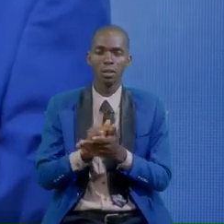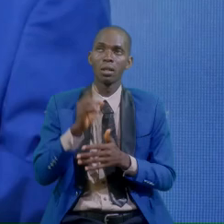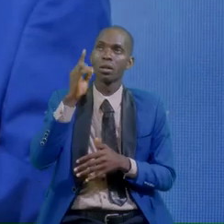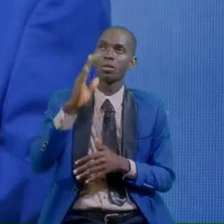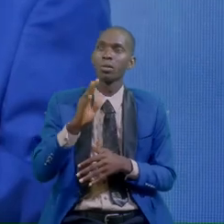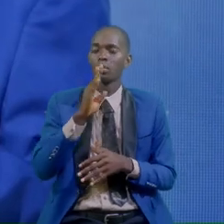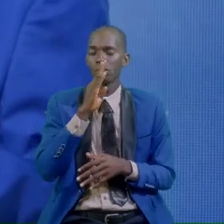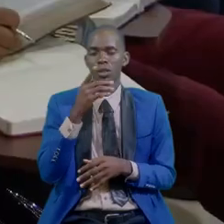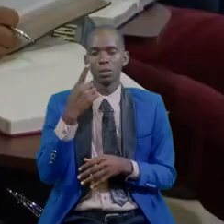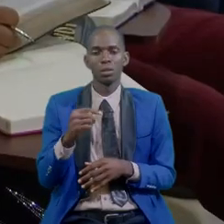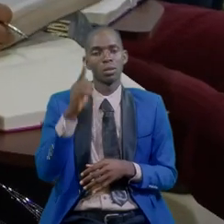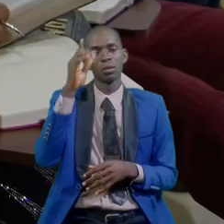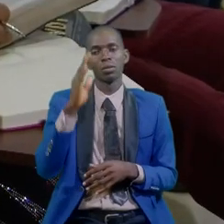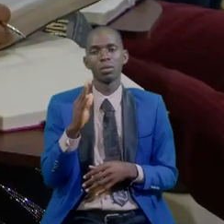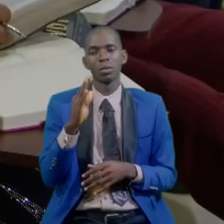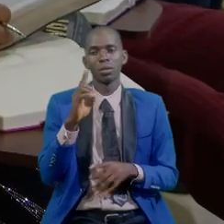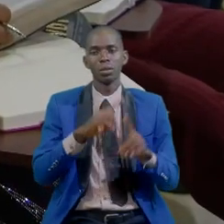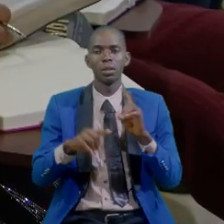God. Any amen? Amen.